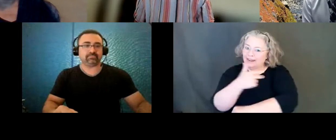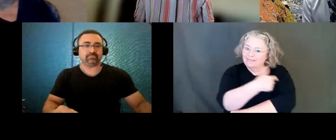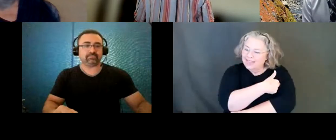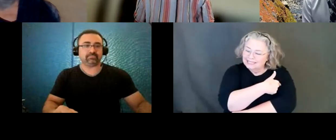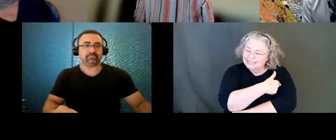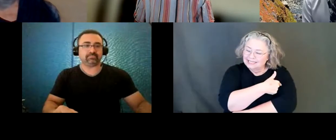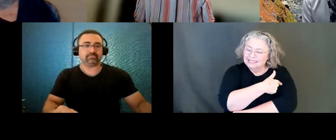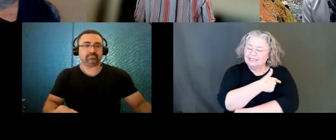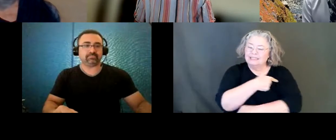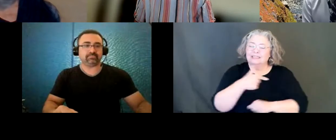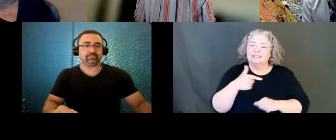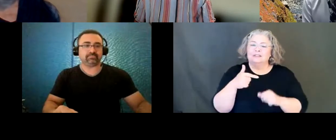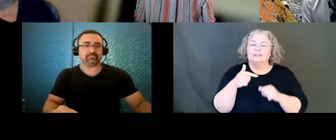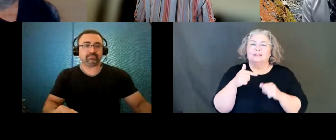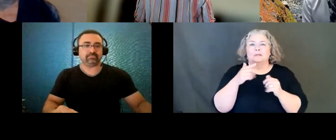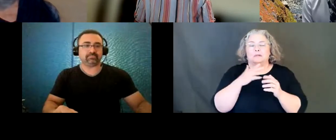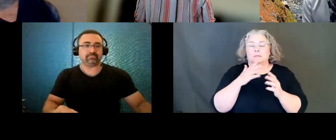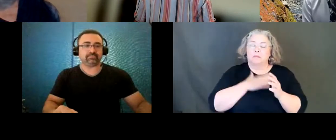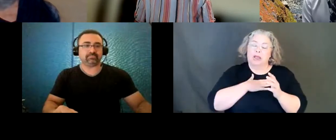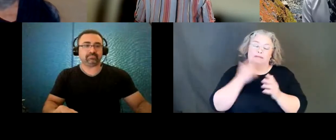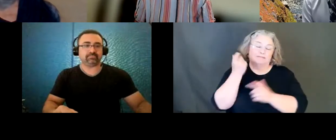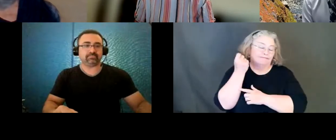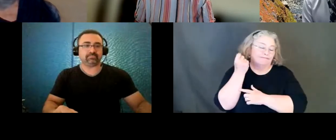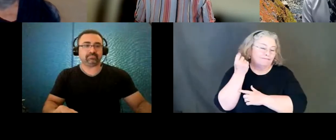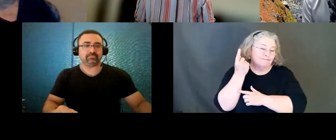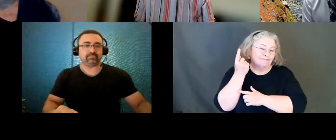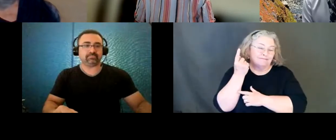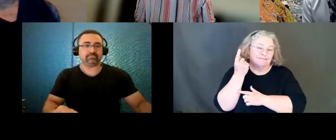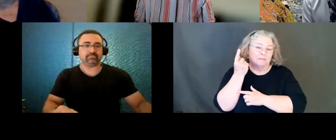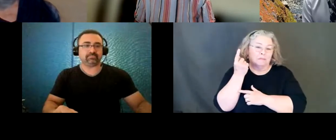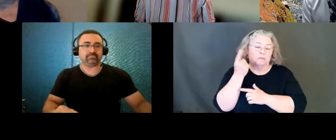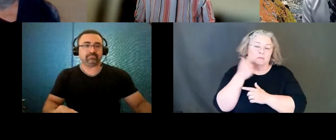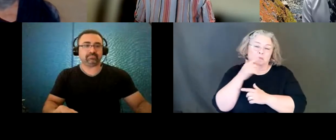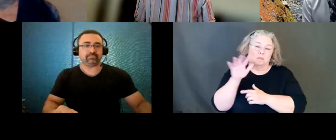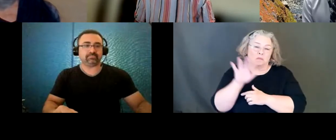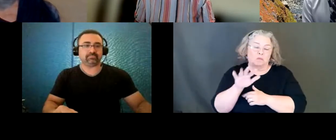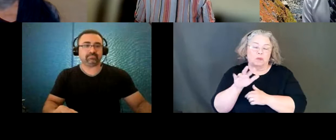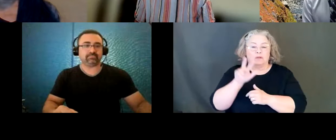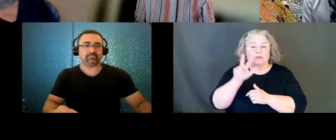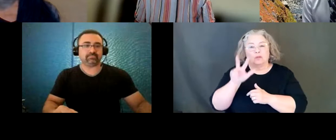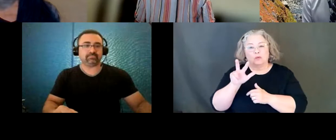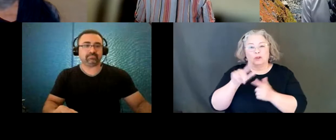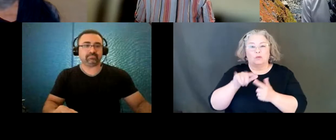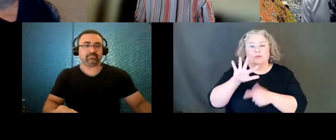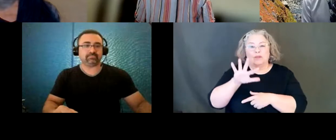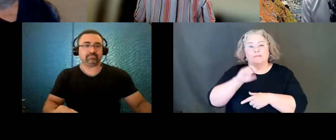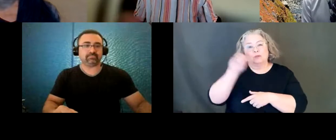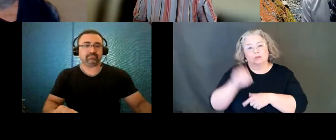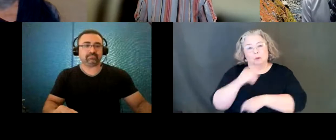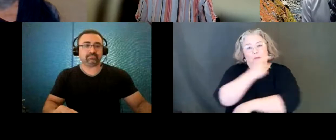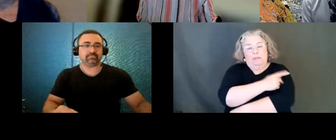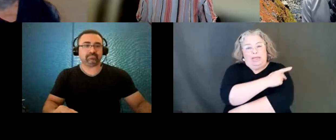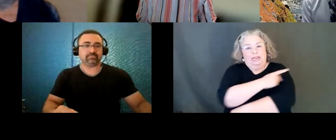to my knowledge, we have, it's about 3 to 5% of the patients